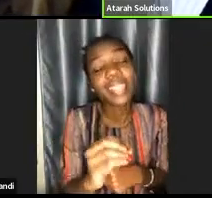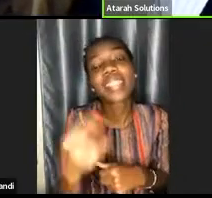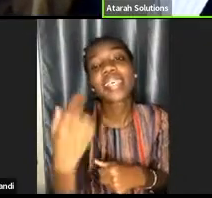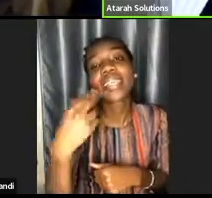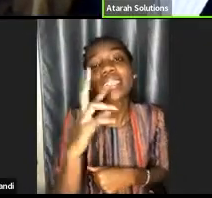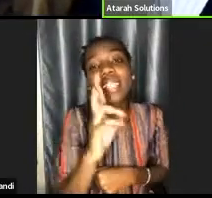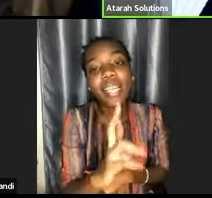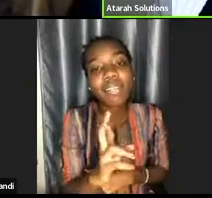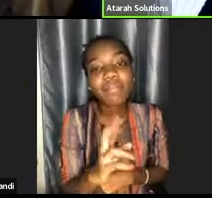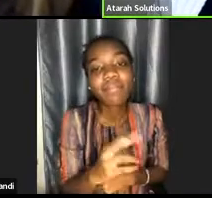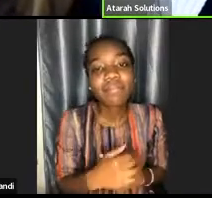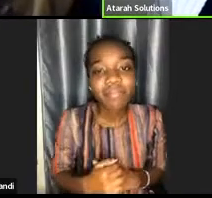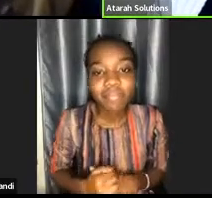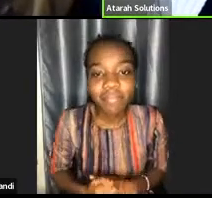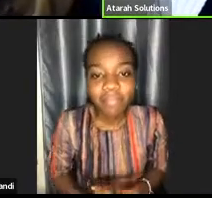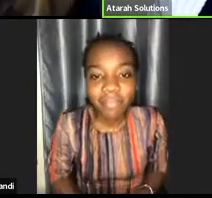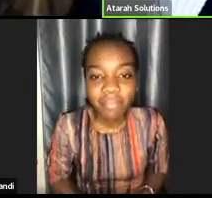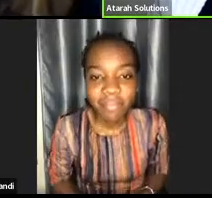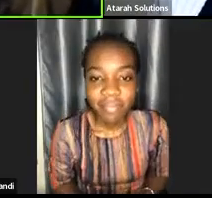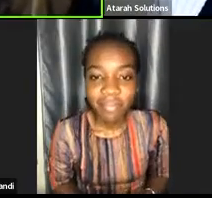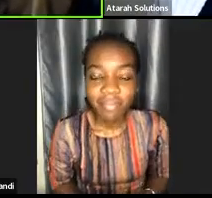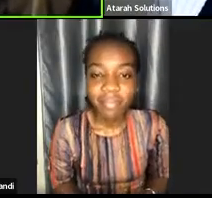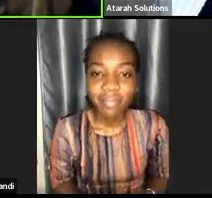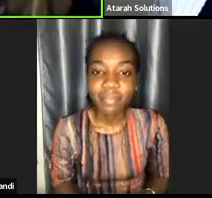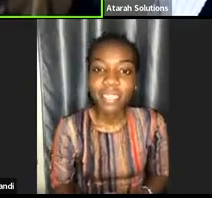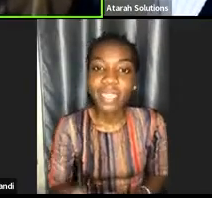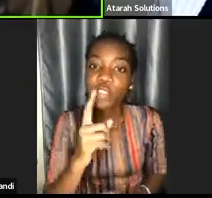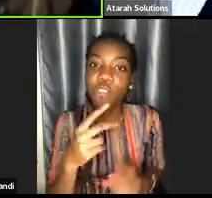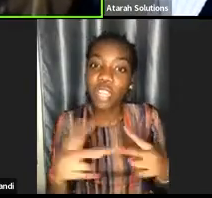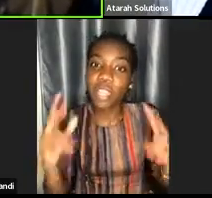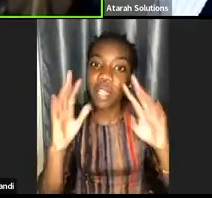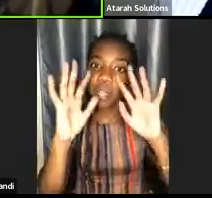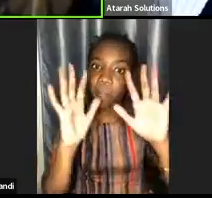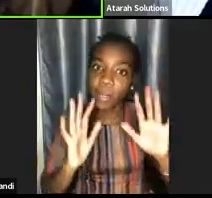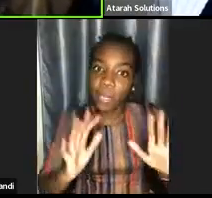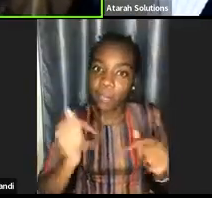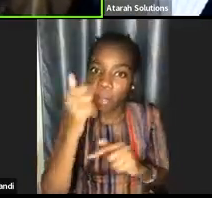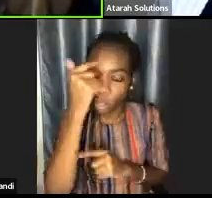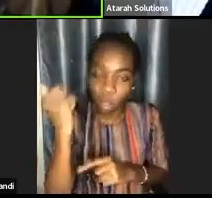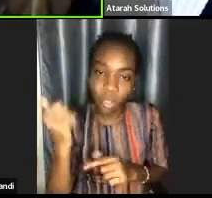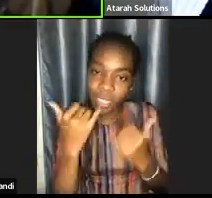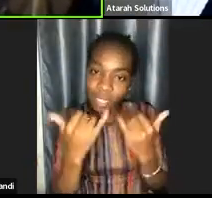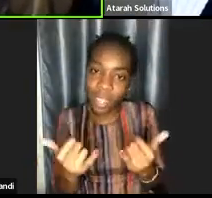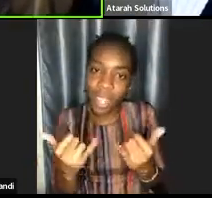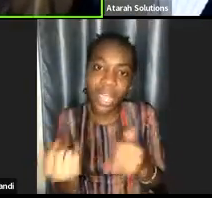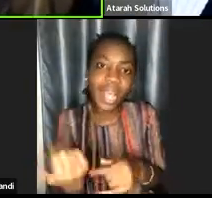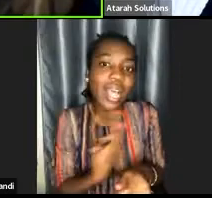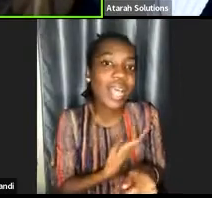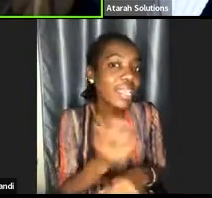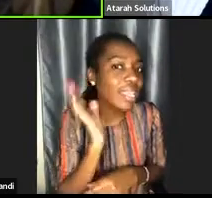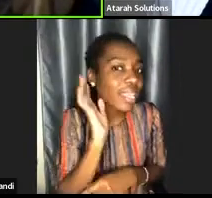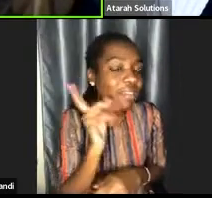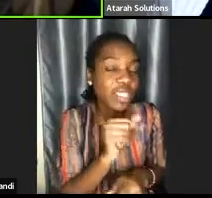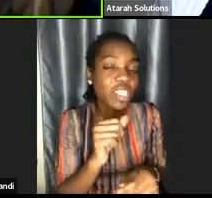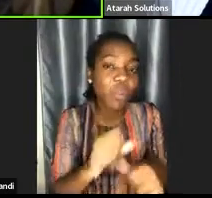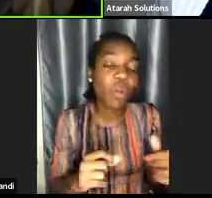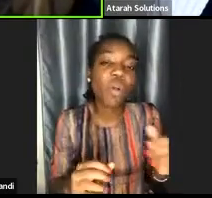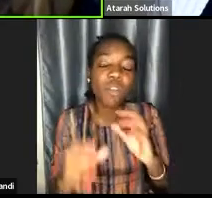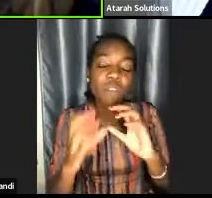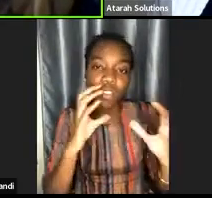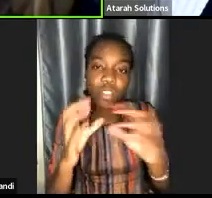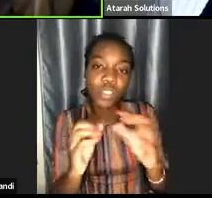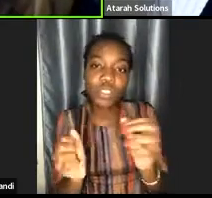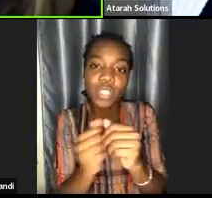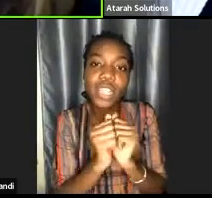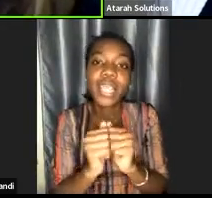hear you. Yeah, it's important because even like now, recently we had a conversation with the Engineers